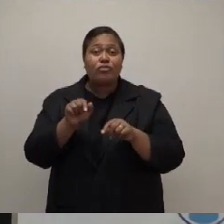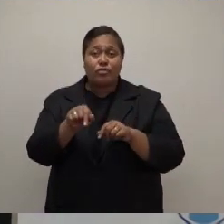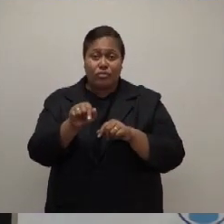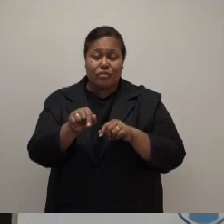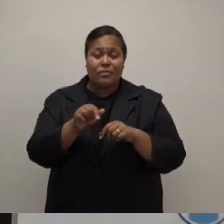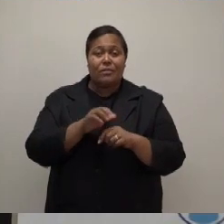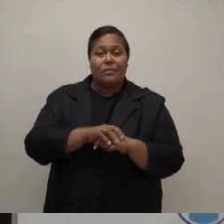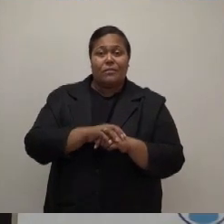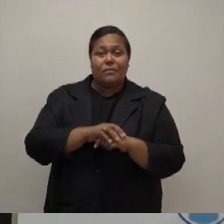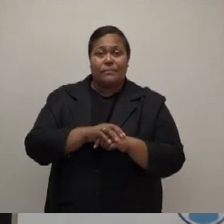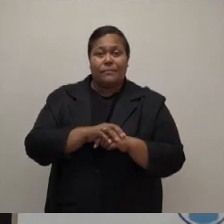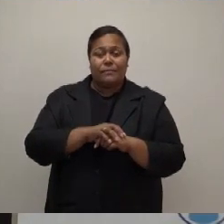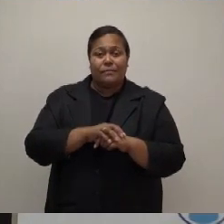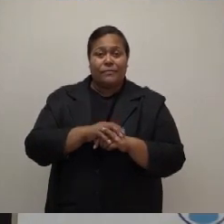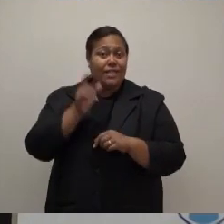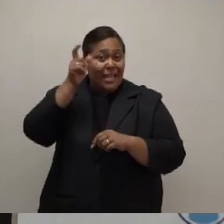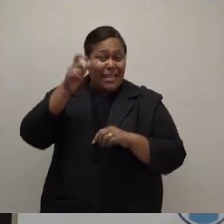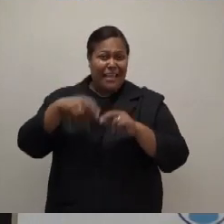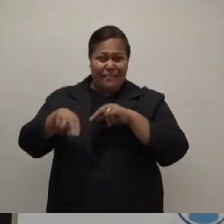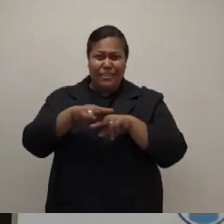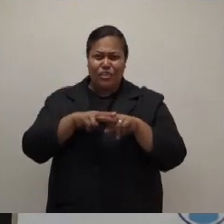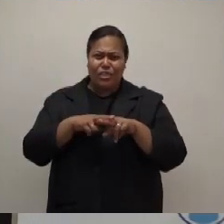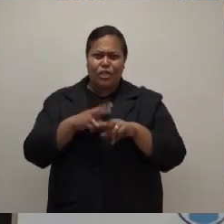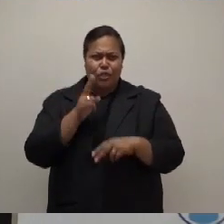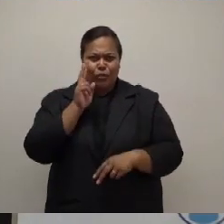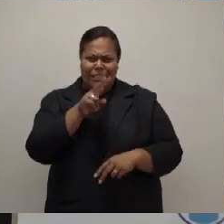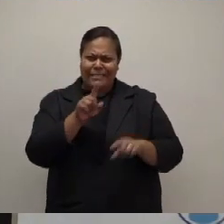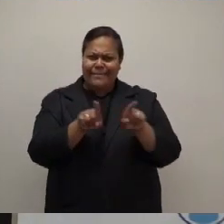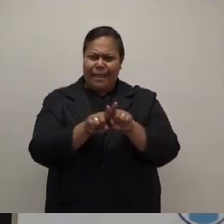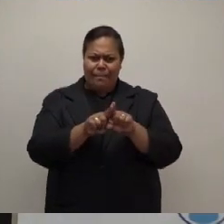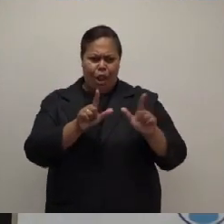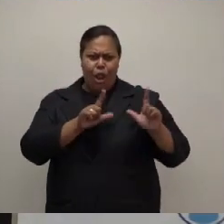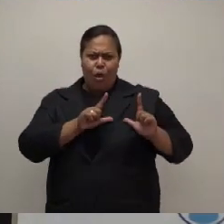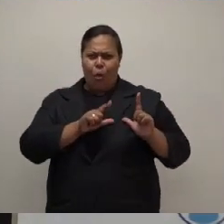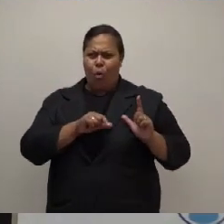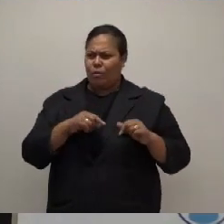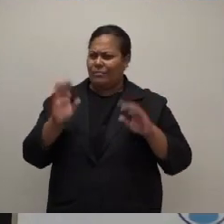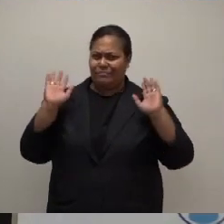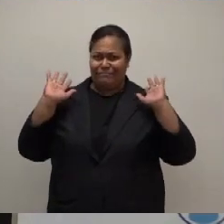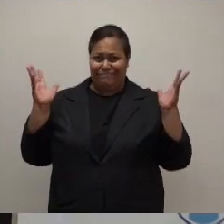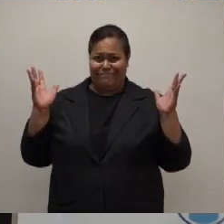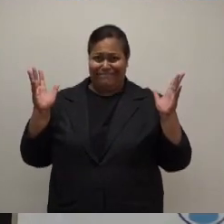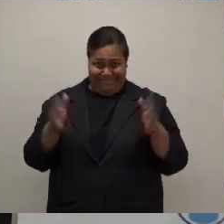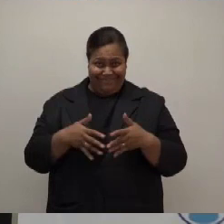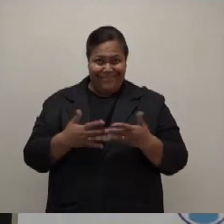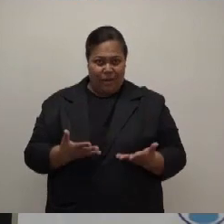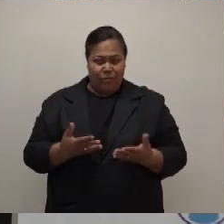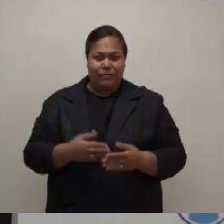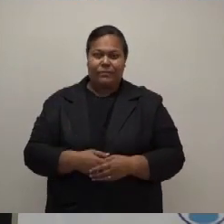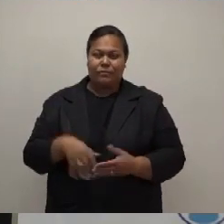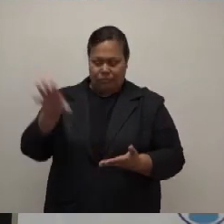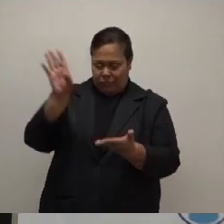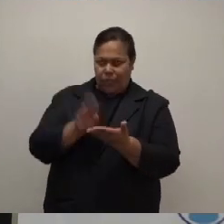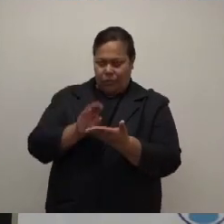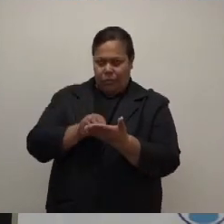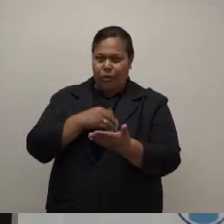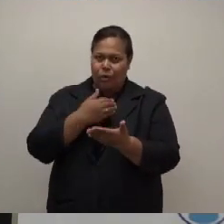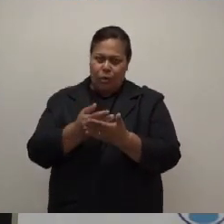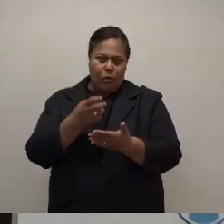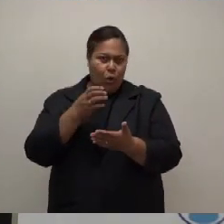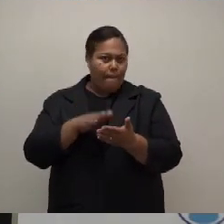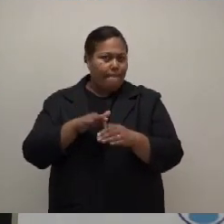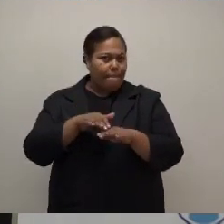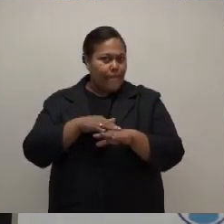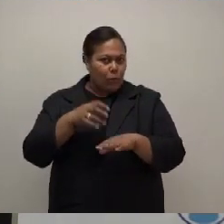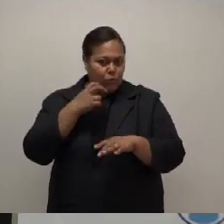see the same logo like those around me now. Download it now and switch on your Bluetooth.